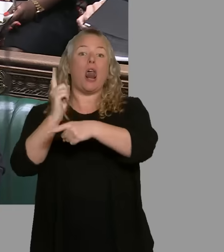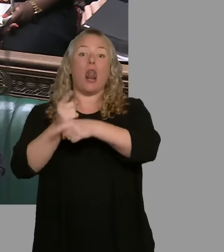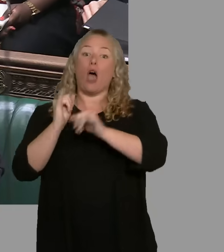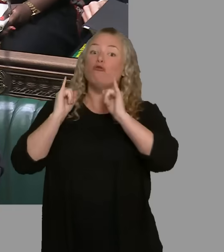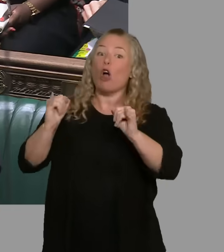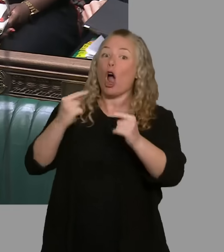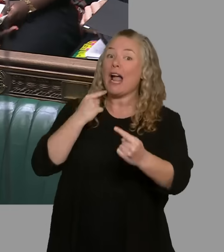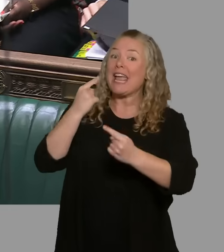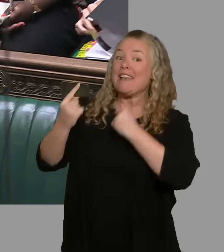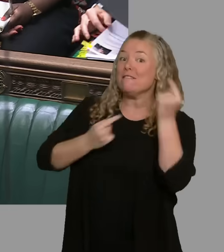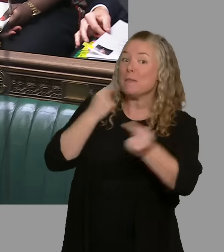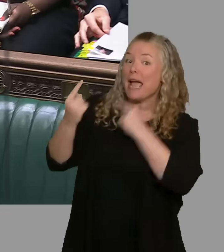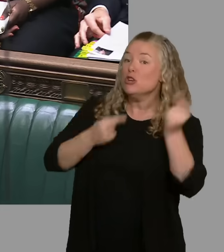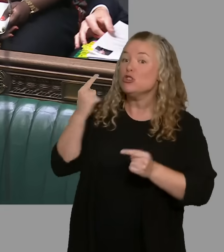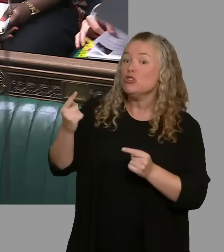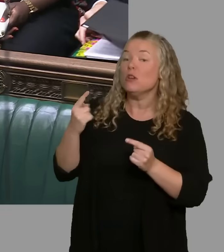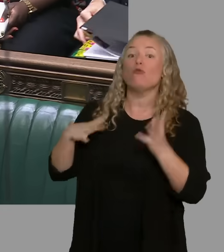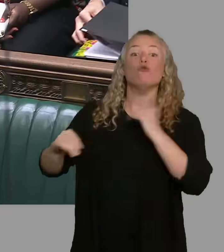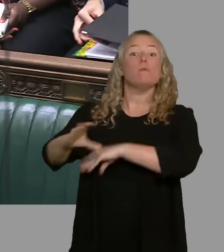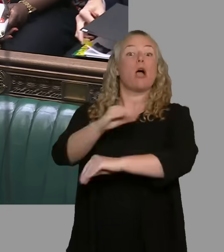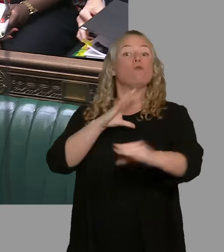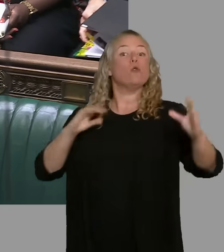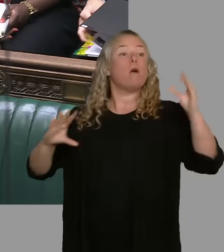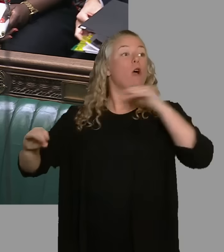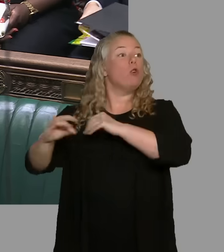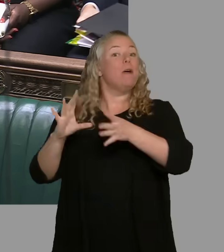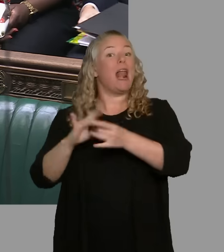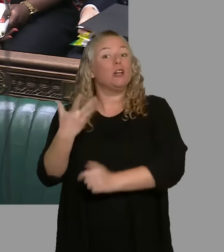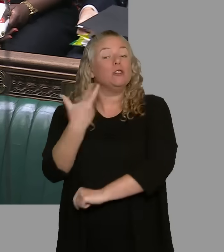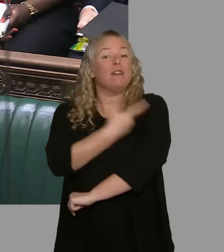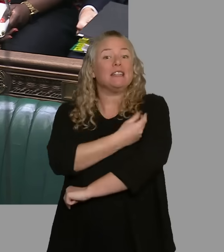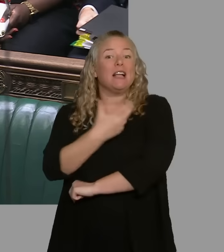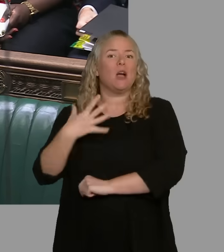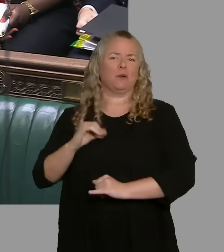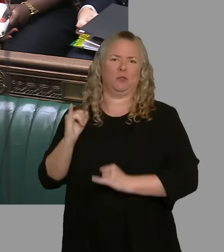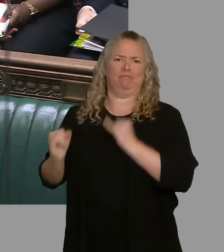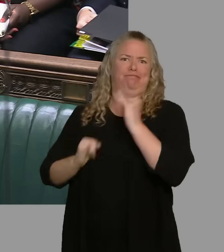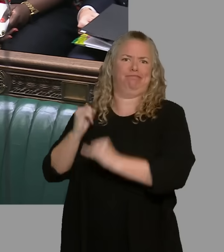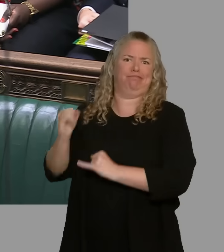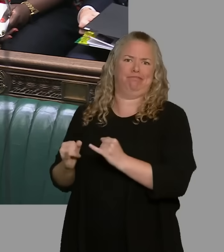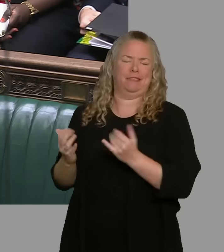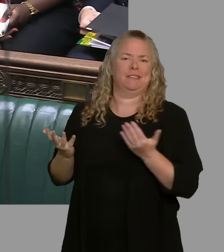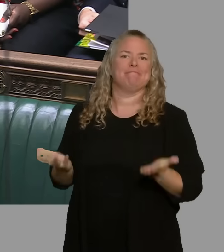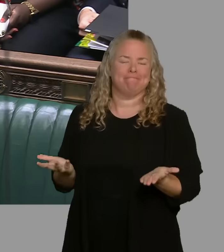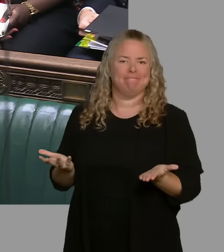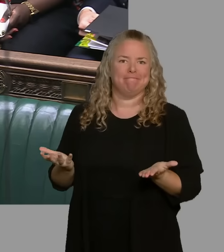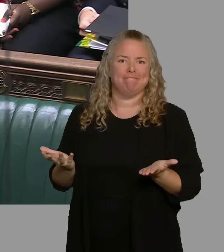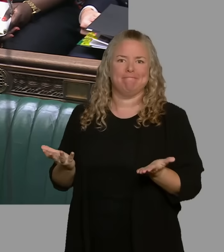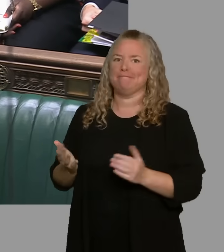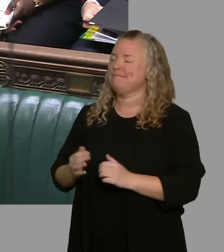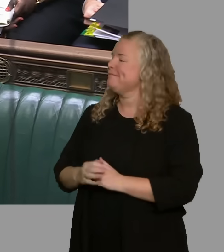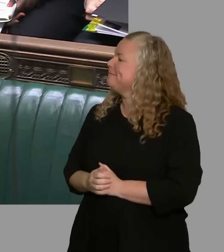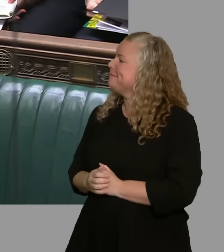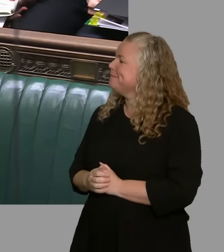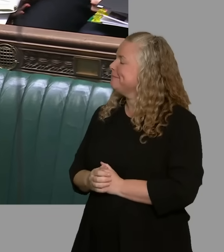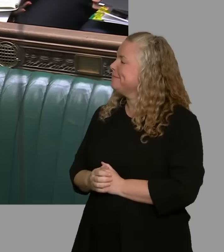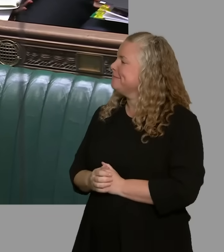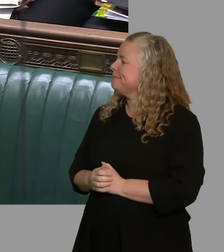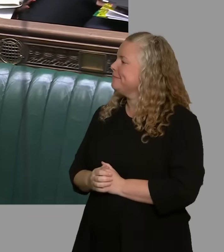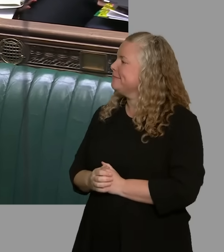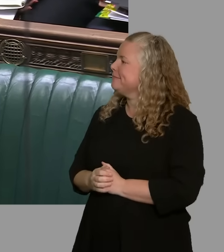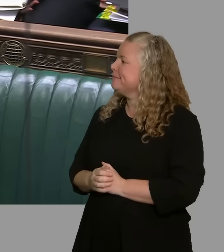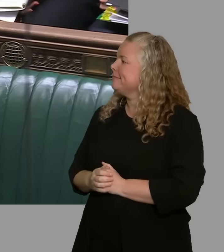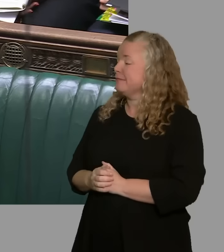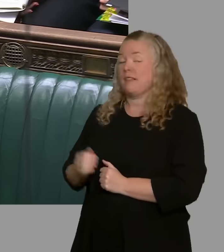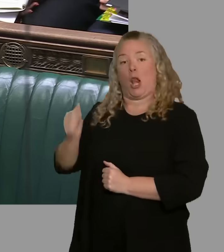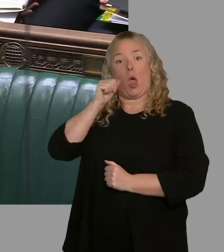great authority, and I'm proud that Labour are protecting 500,000 children by rolling out the chickenpox vaccines. In stark